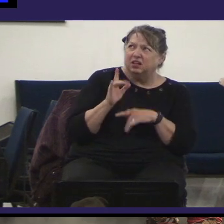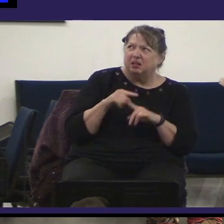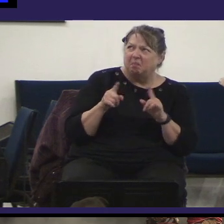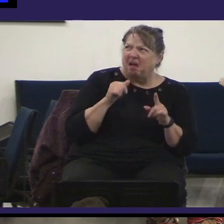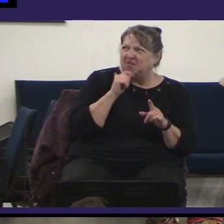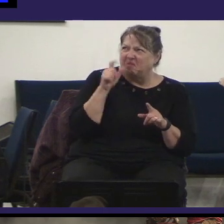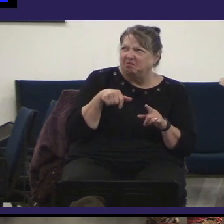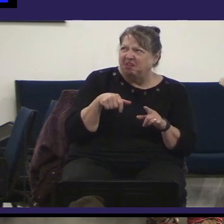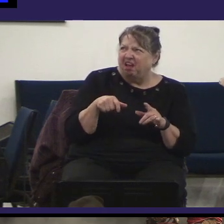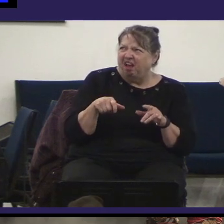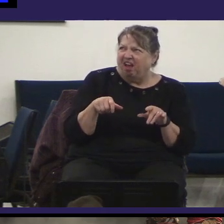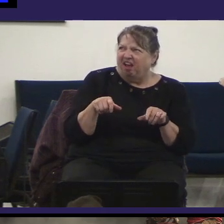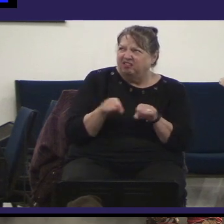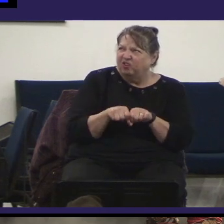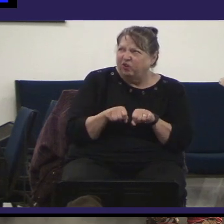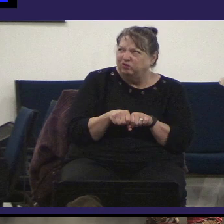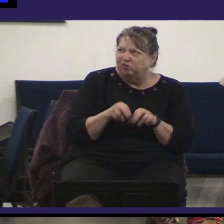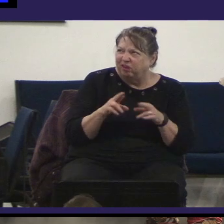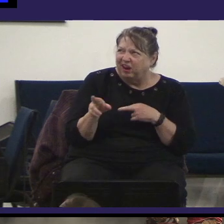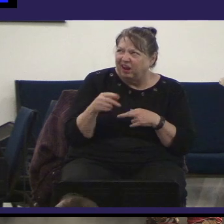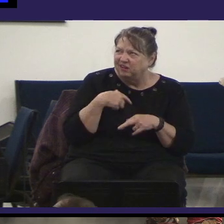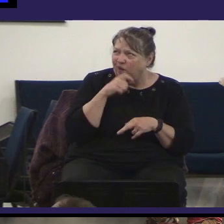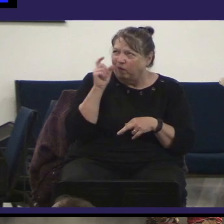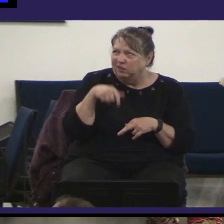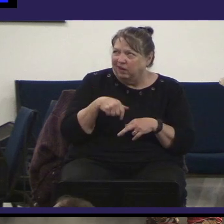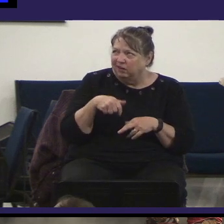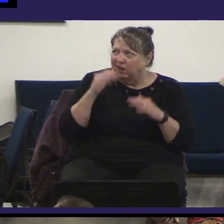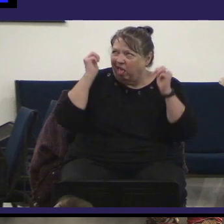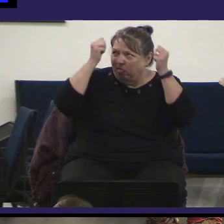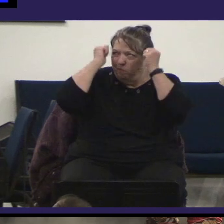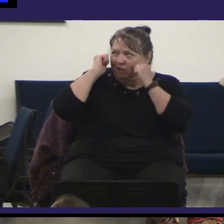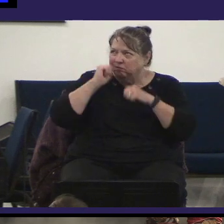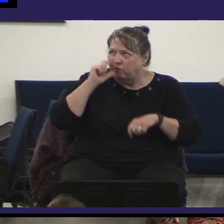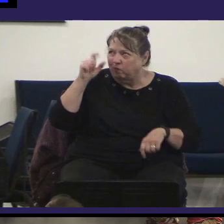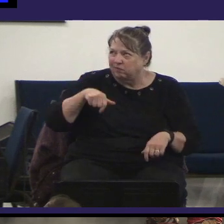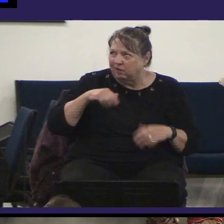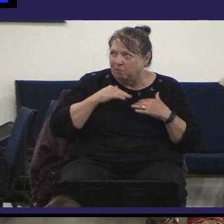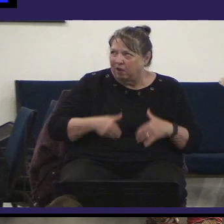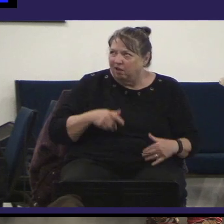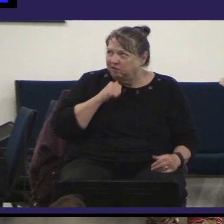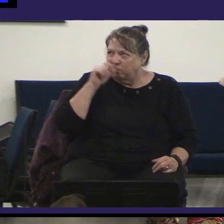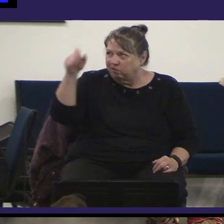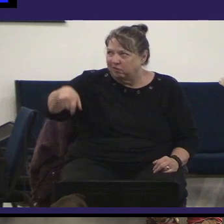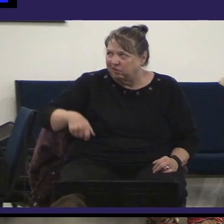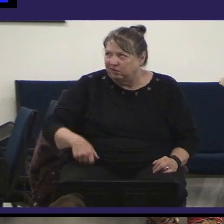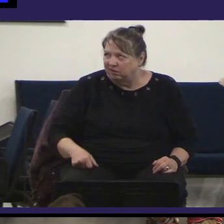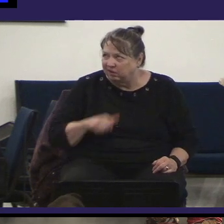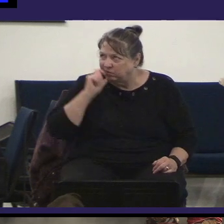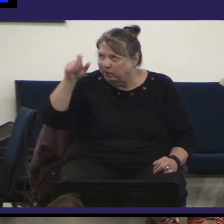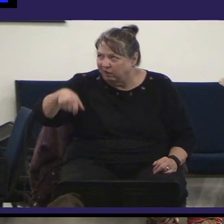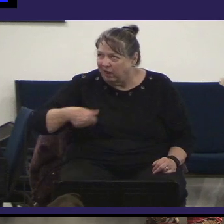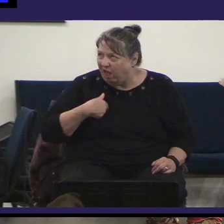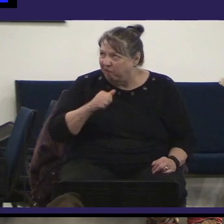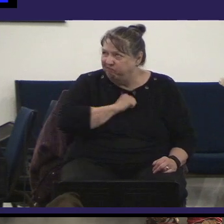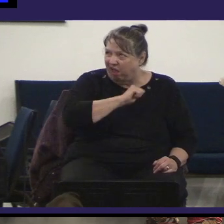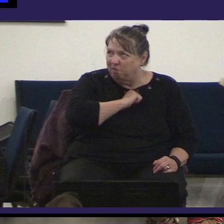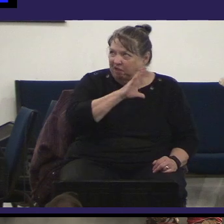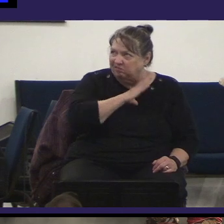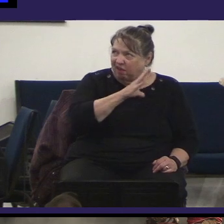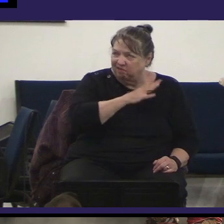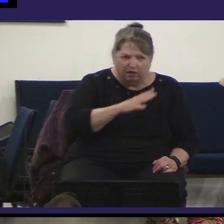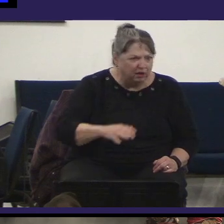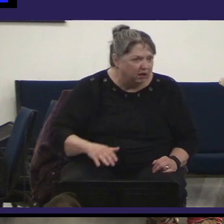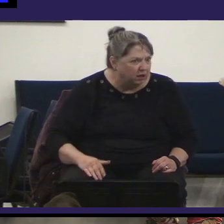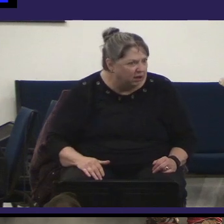Put on the full armor of God so that when the day of evil comes, so that when it comes, you may be able to stand your ground. So you've put on